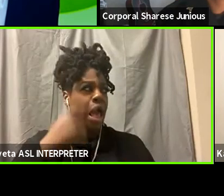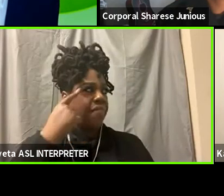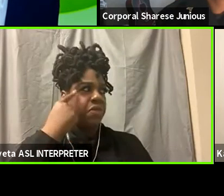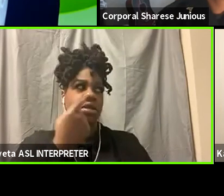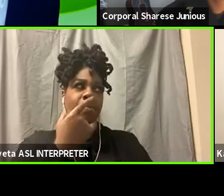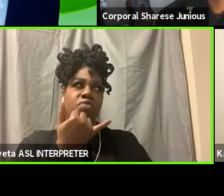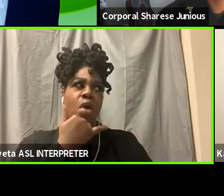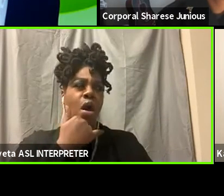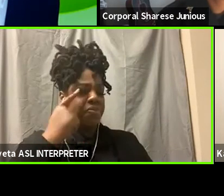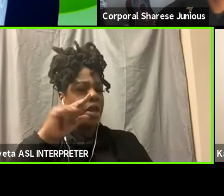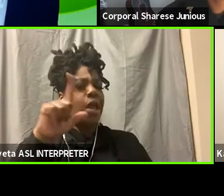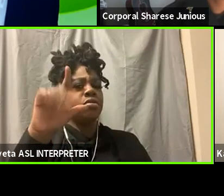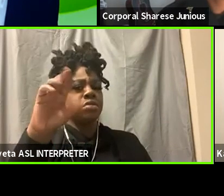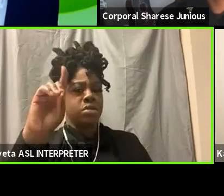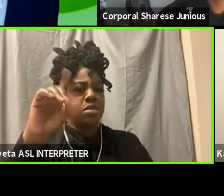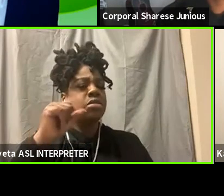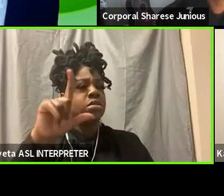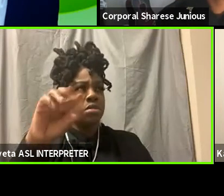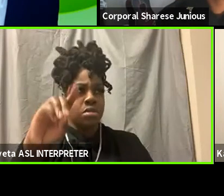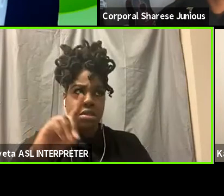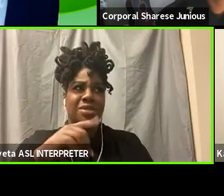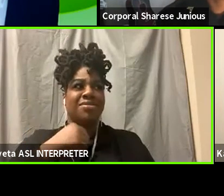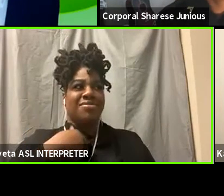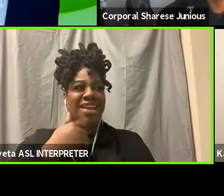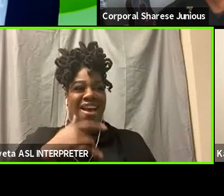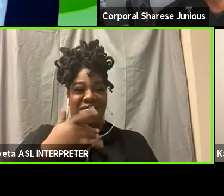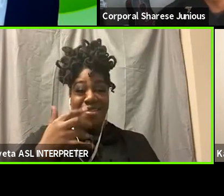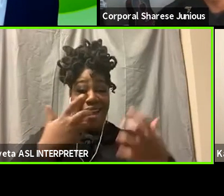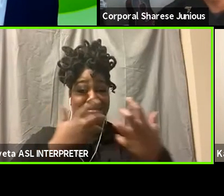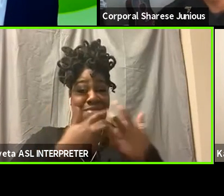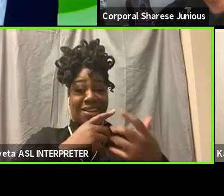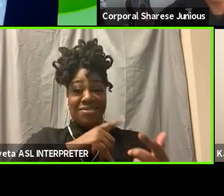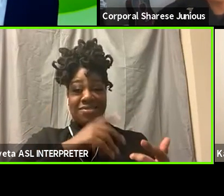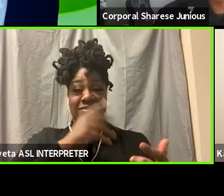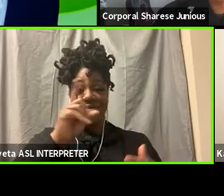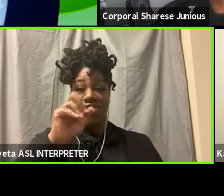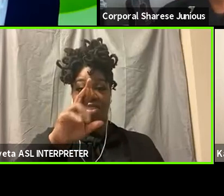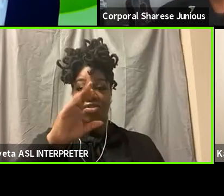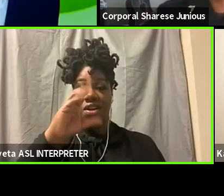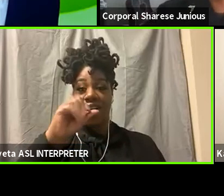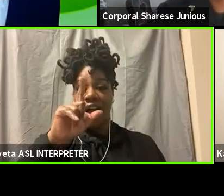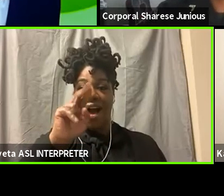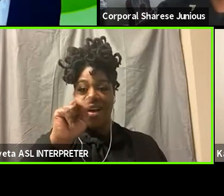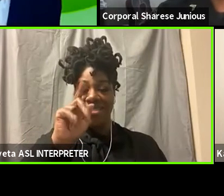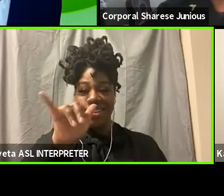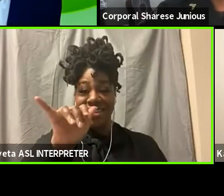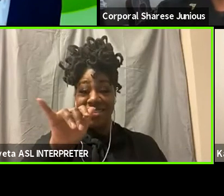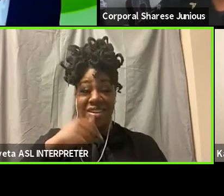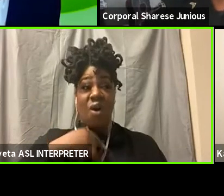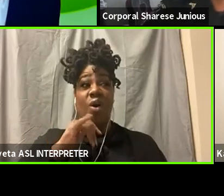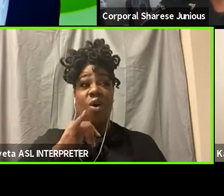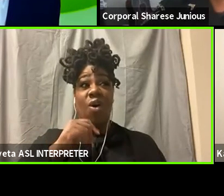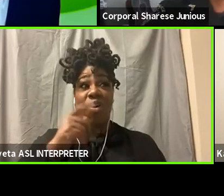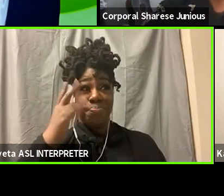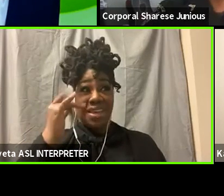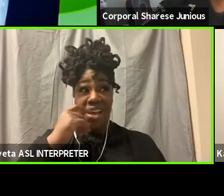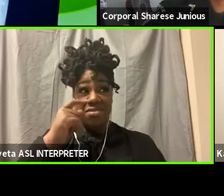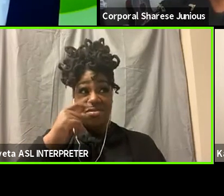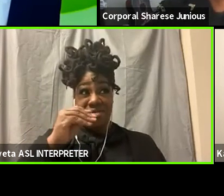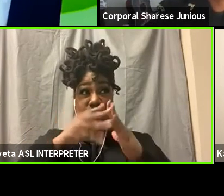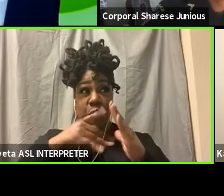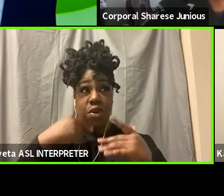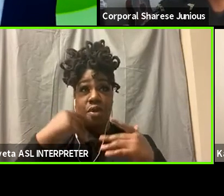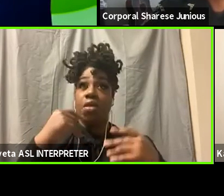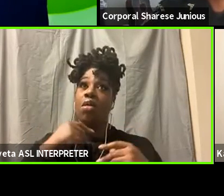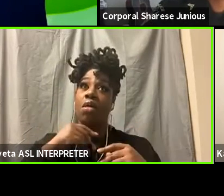have a learning disability. And I'm kind of like Dr. Connolly said, looking like, because the student checked out, you think they have a learning disability? No,